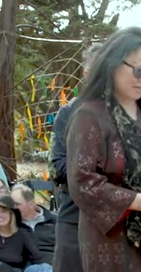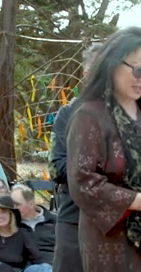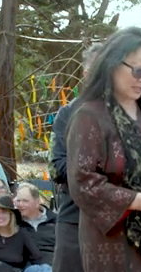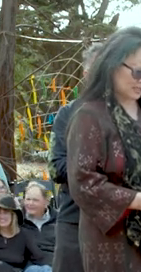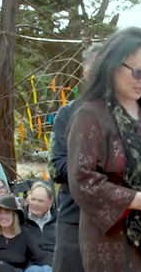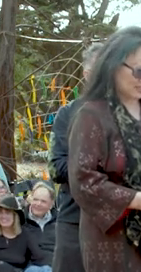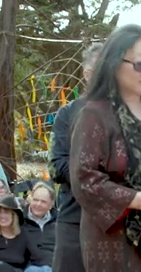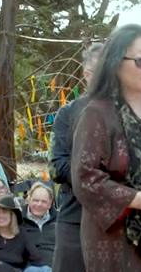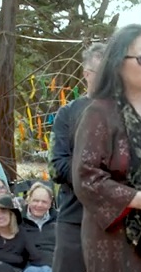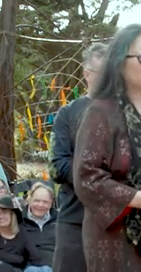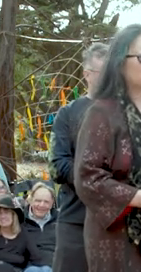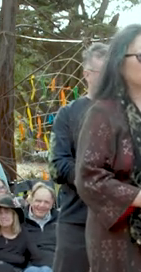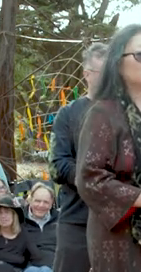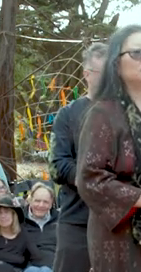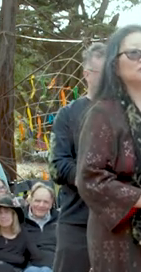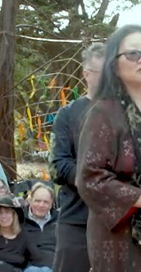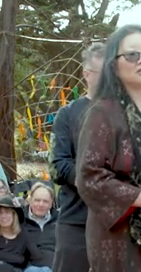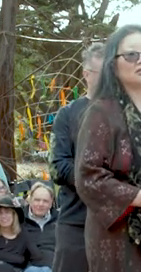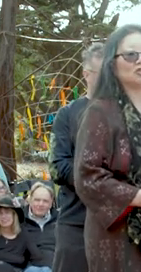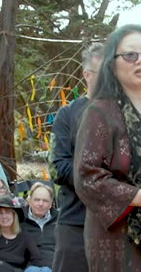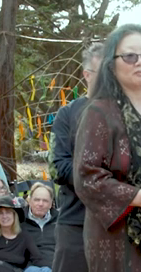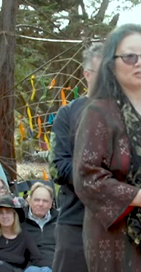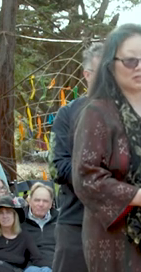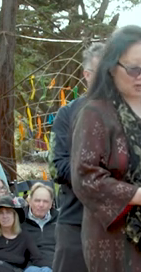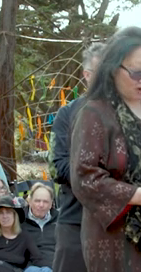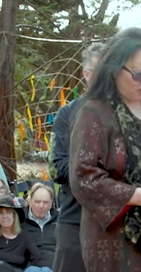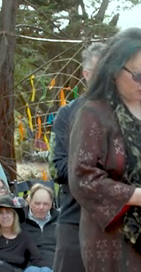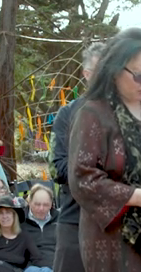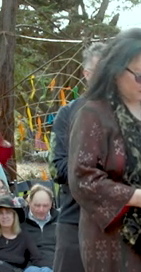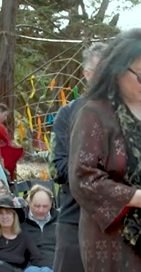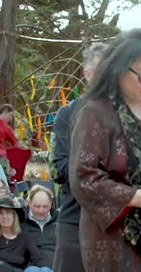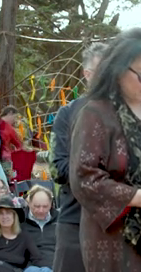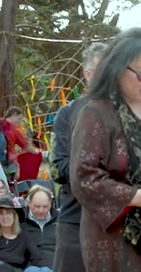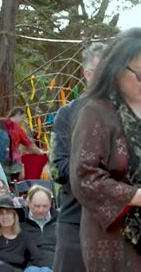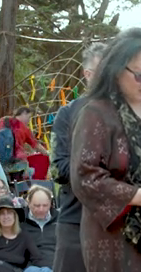Lori Mason. Lucy James Carroll.